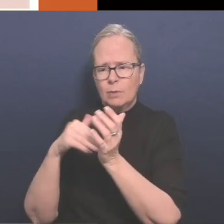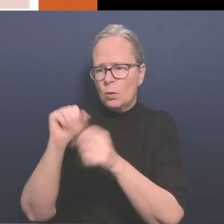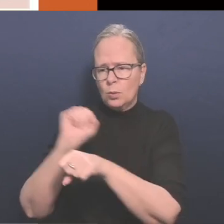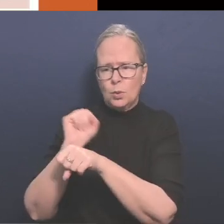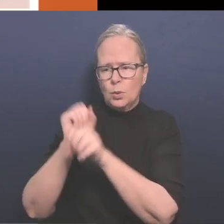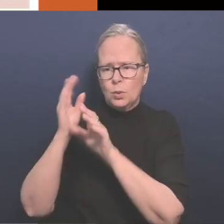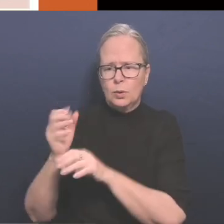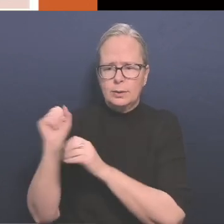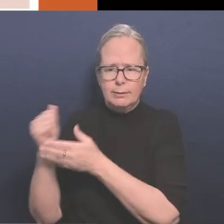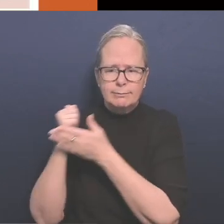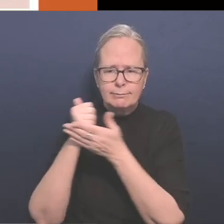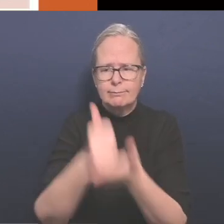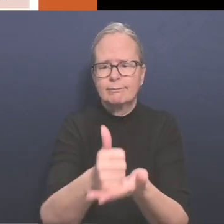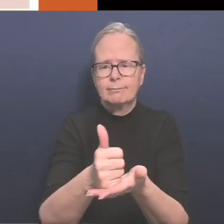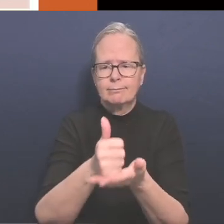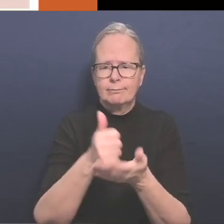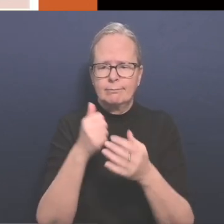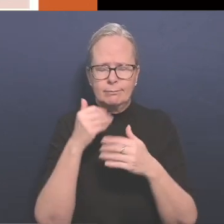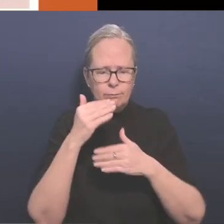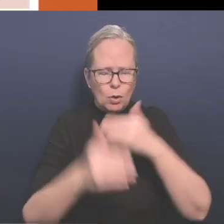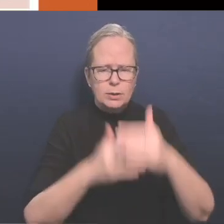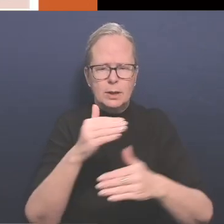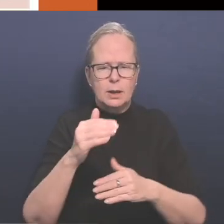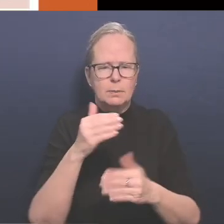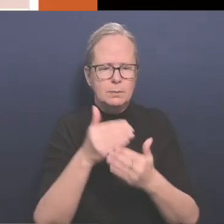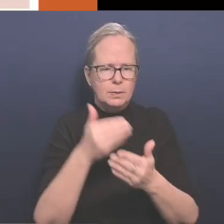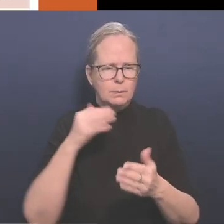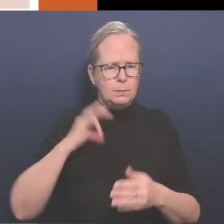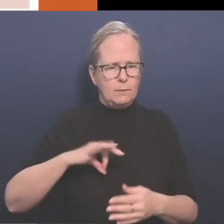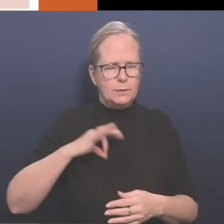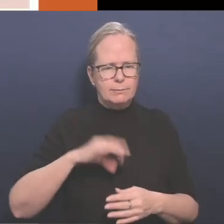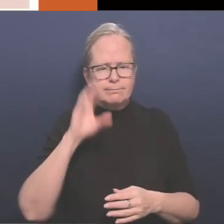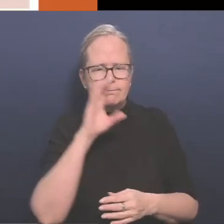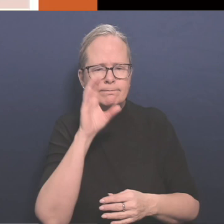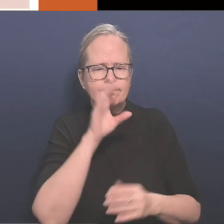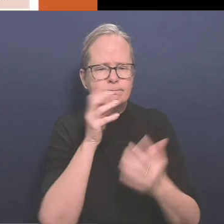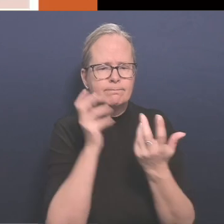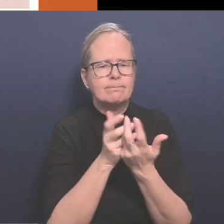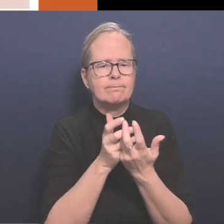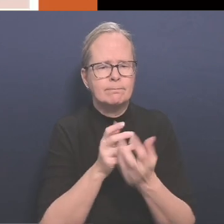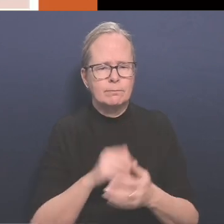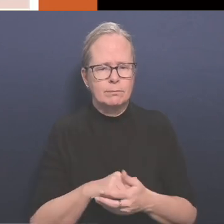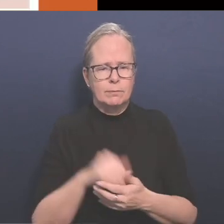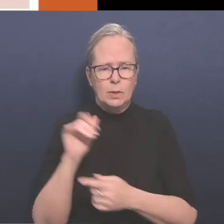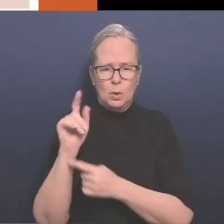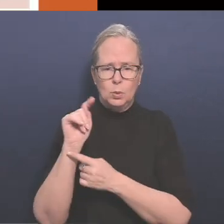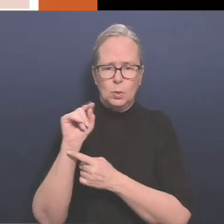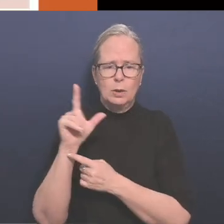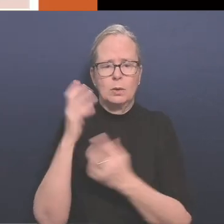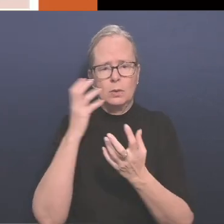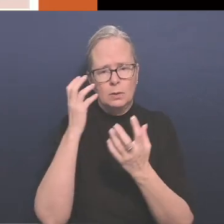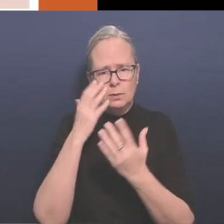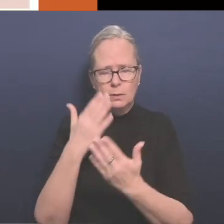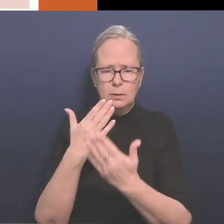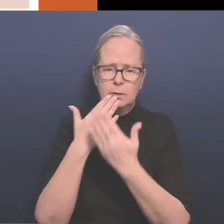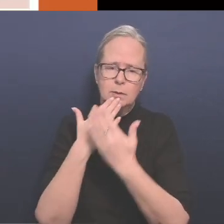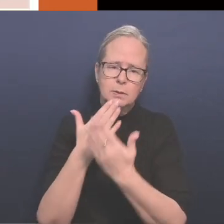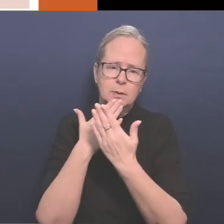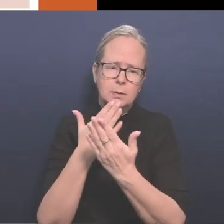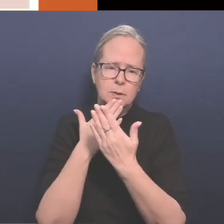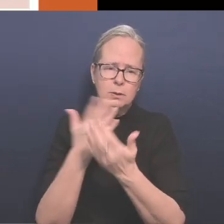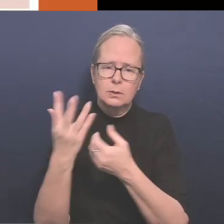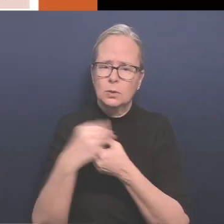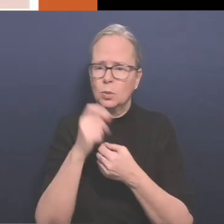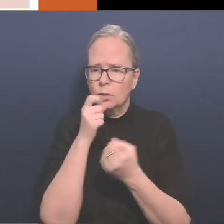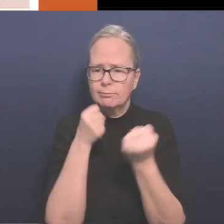iteration. The supports do not give a direct financial benefit, are not included. As mentioned, there are